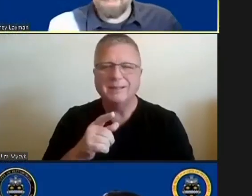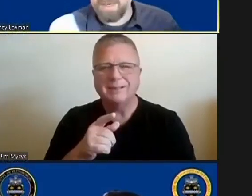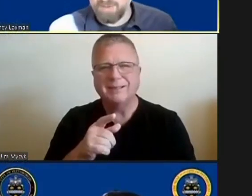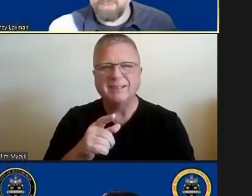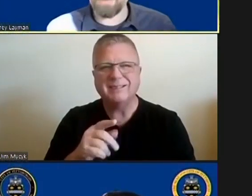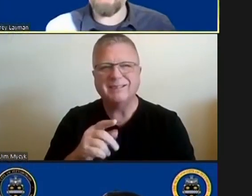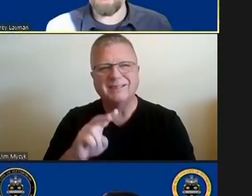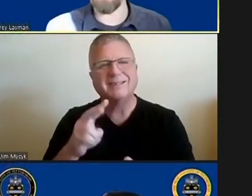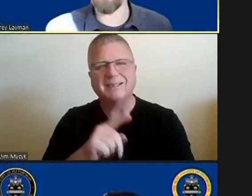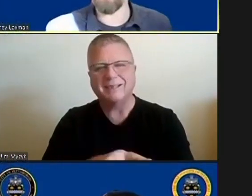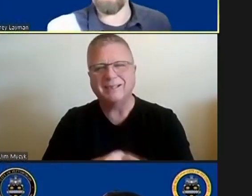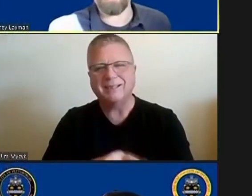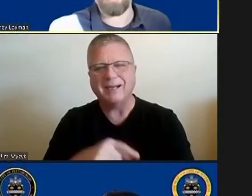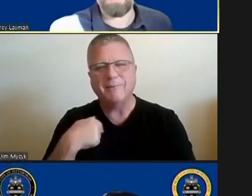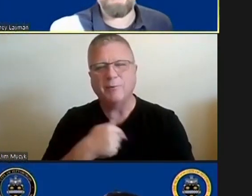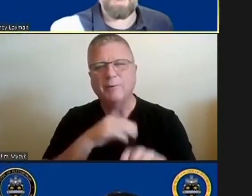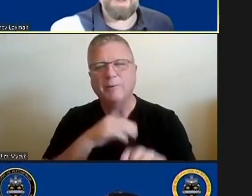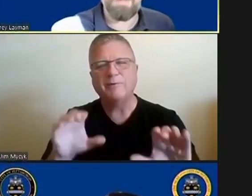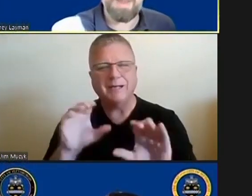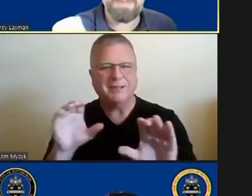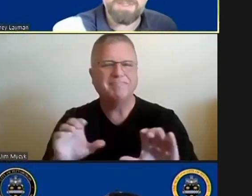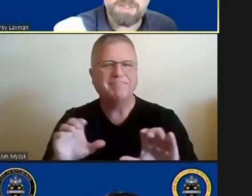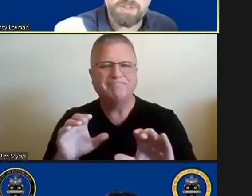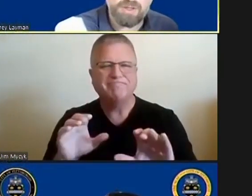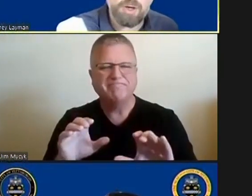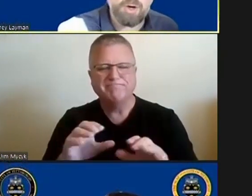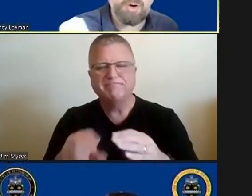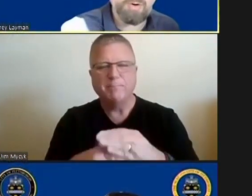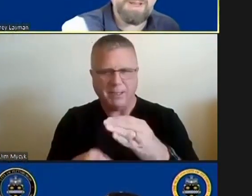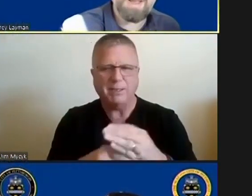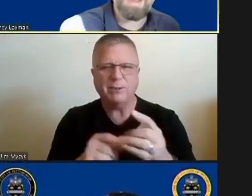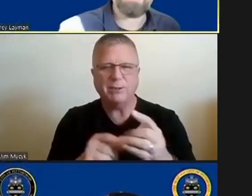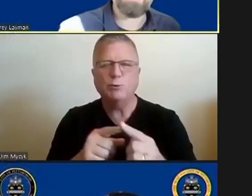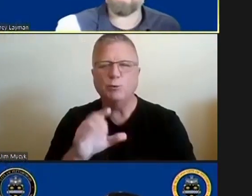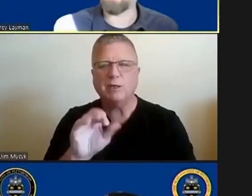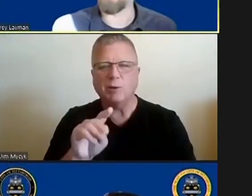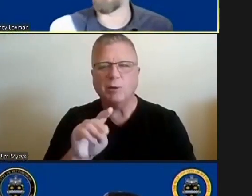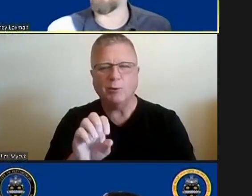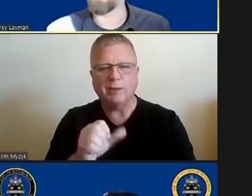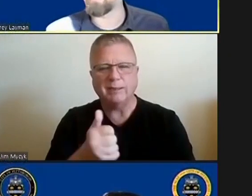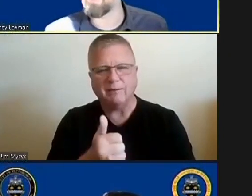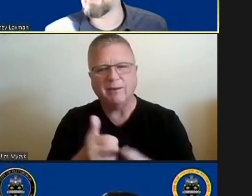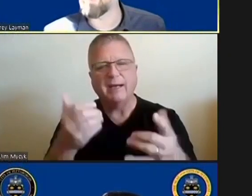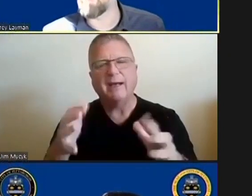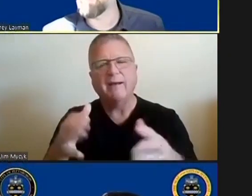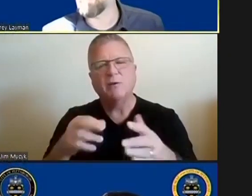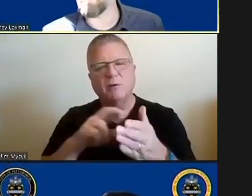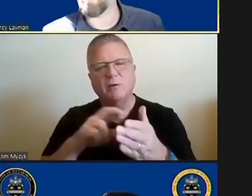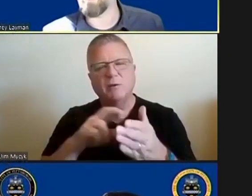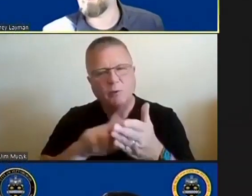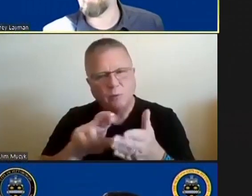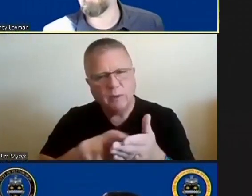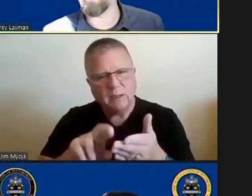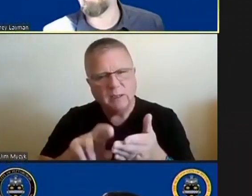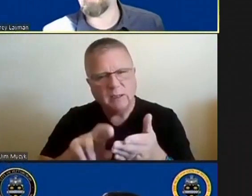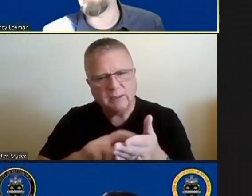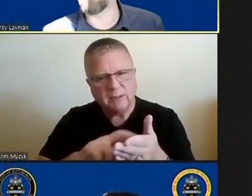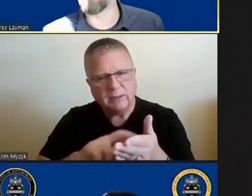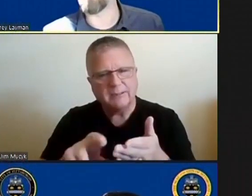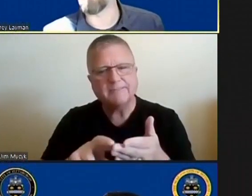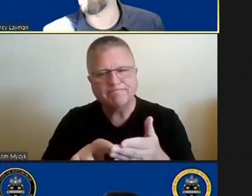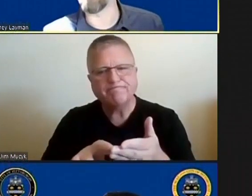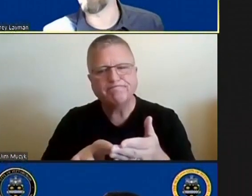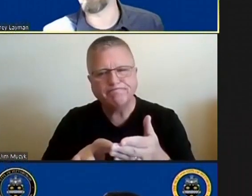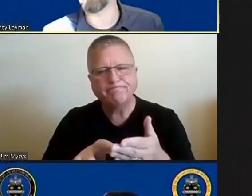second time that we've done amendments to the code after doing some research